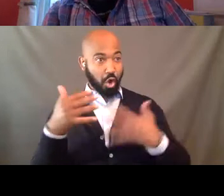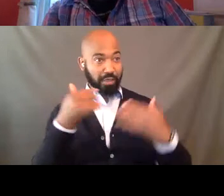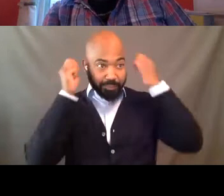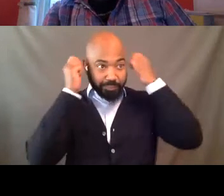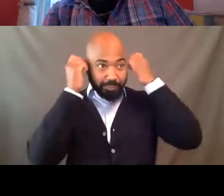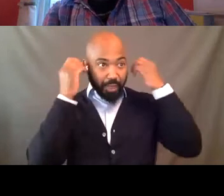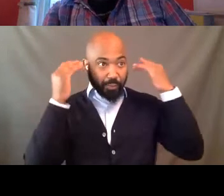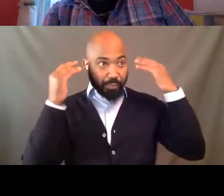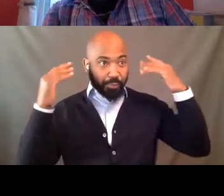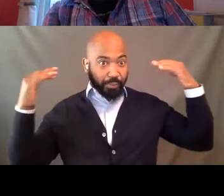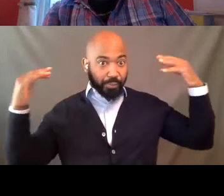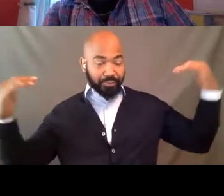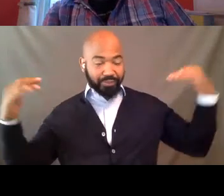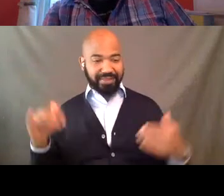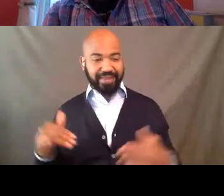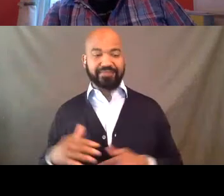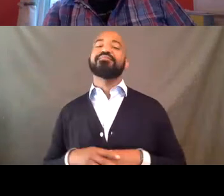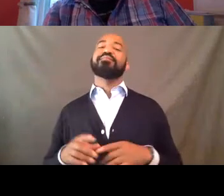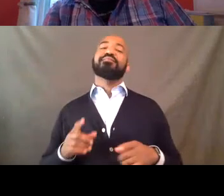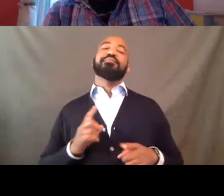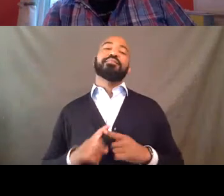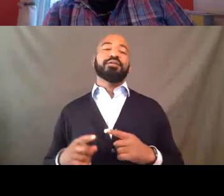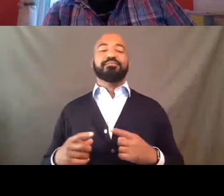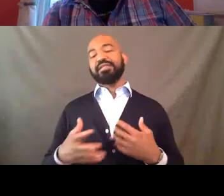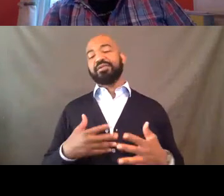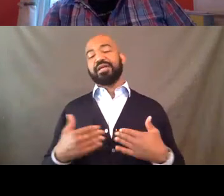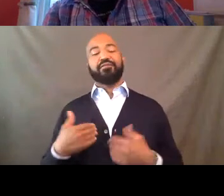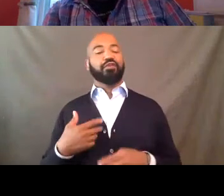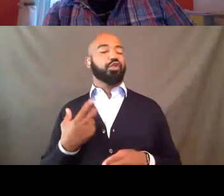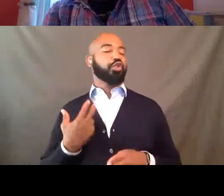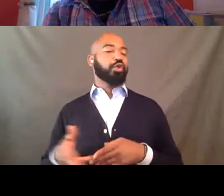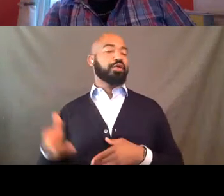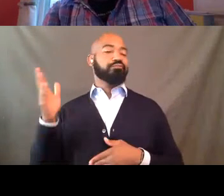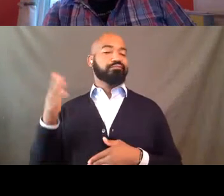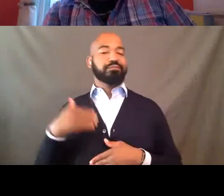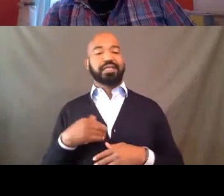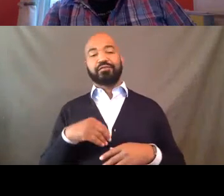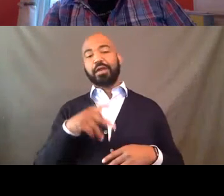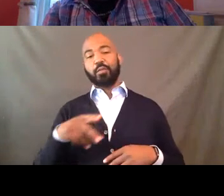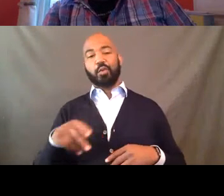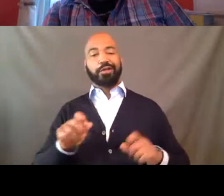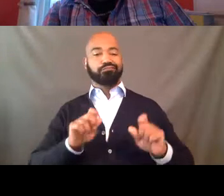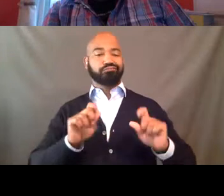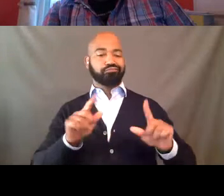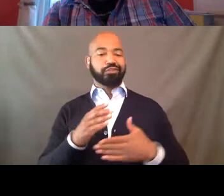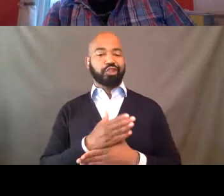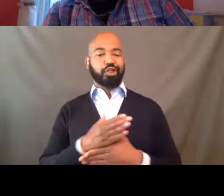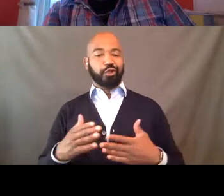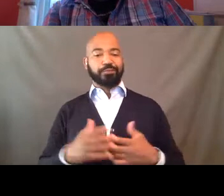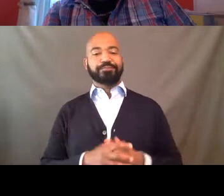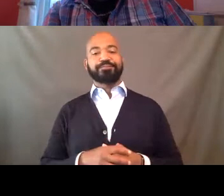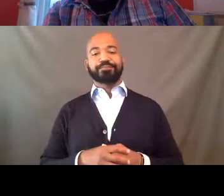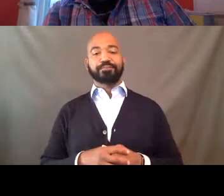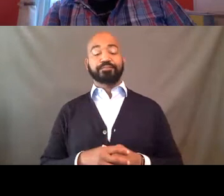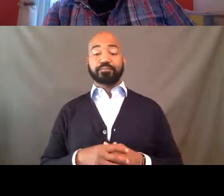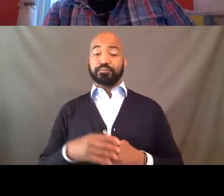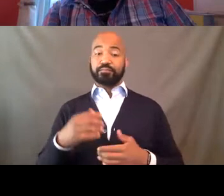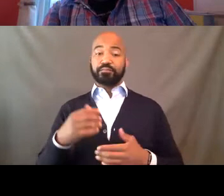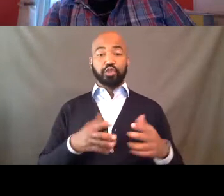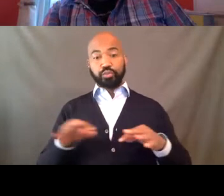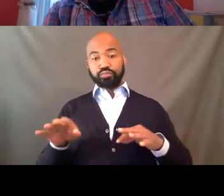Yeah, I just have a very brief presentation or some slides that I can share just to kind of walk you through